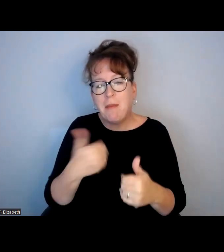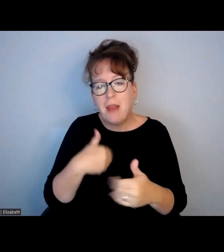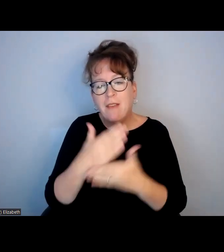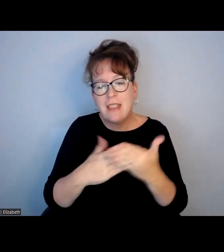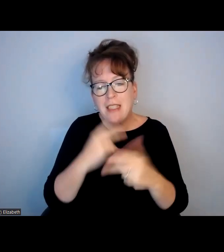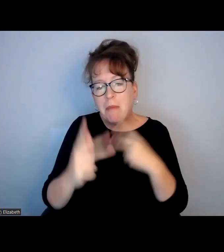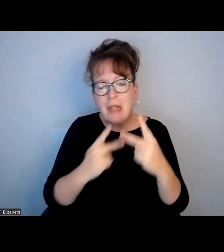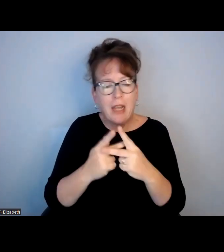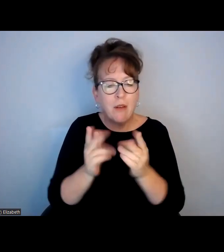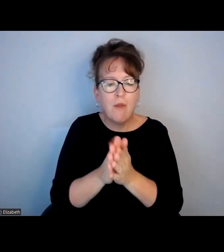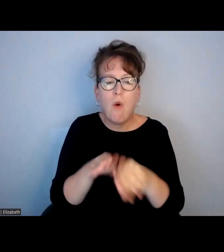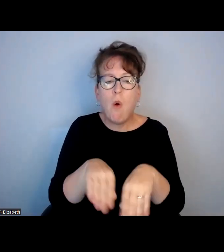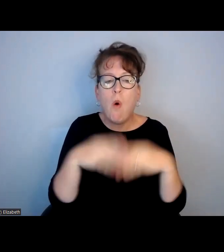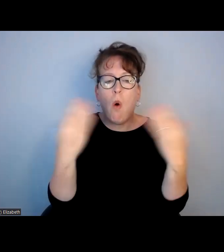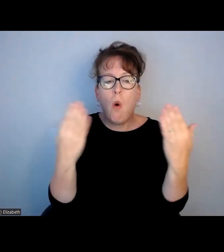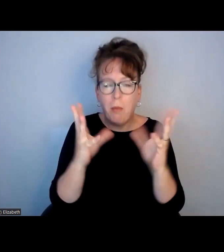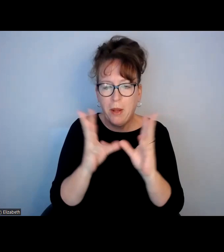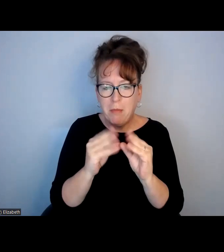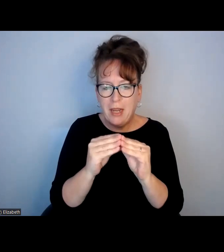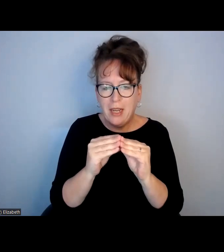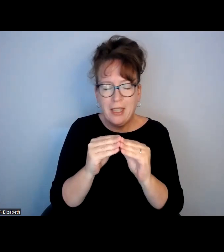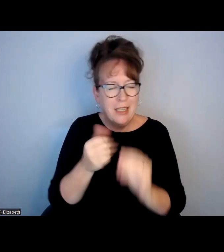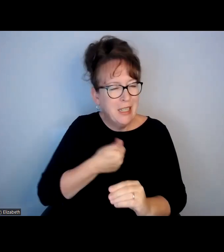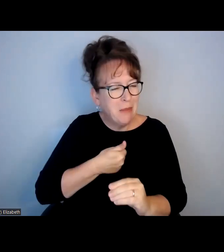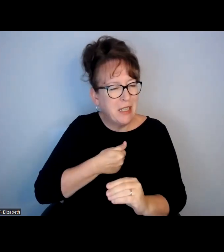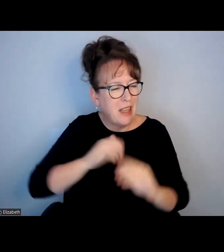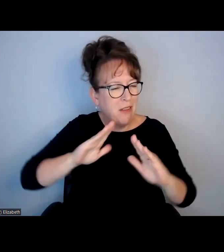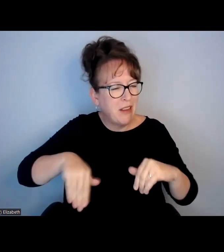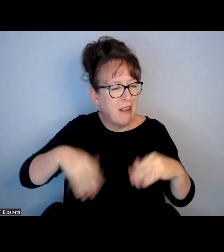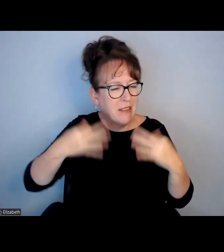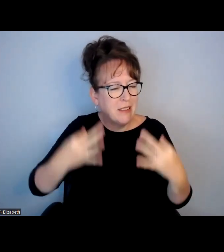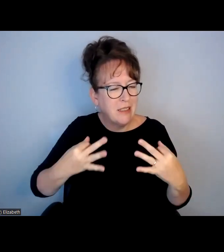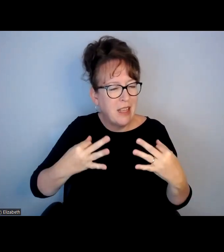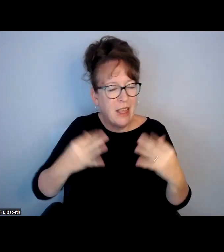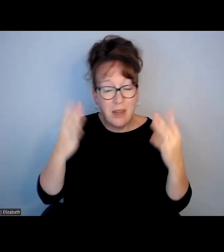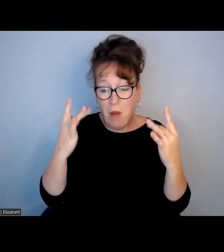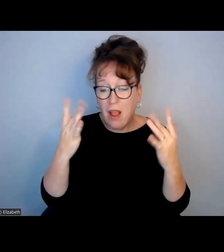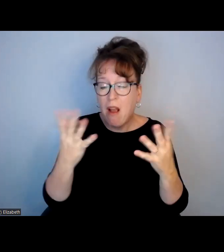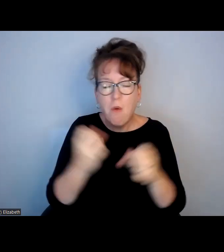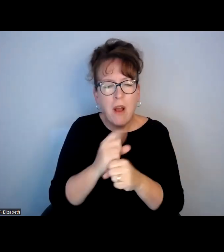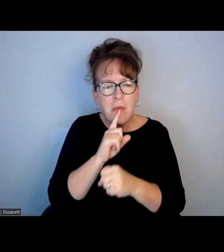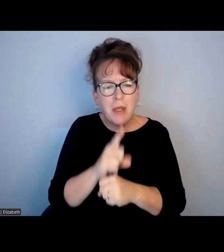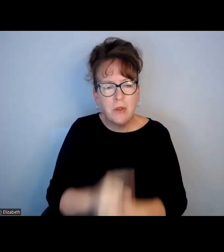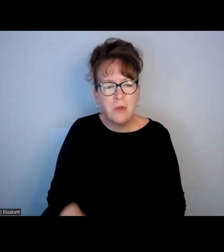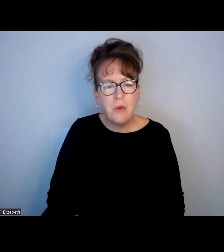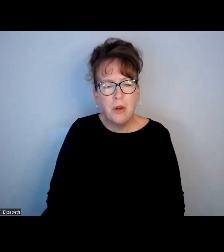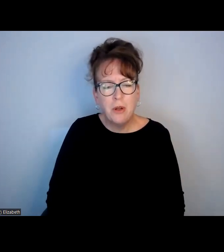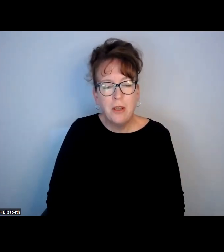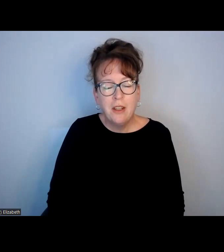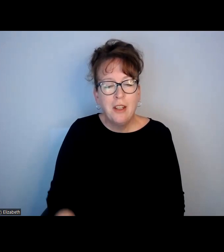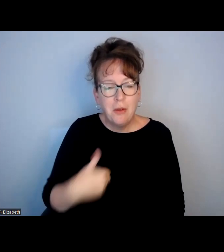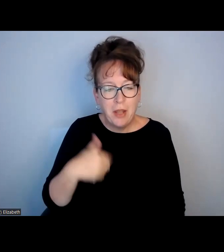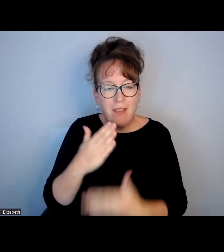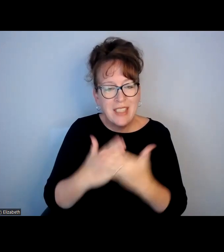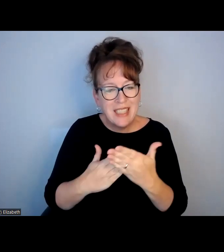forum that I haven't quite decided yet, because it's, again, I want to make sure that we have something meaningful